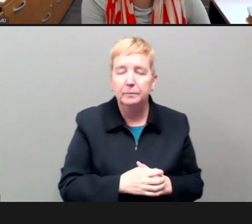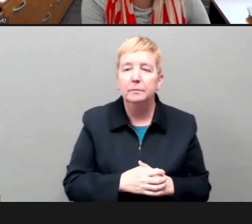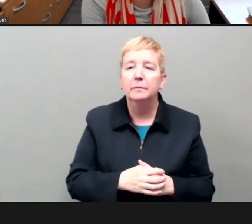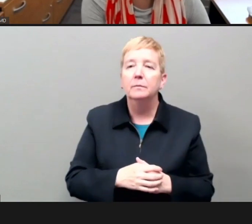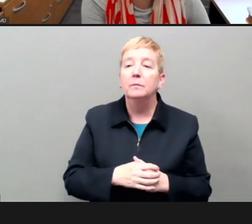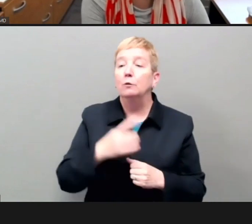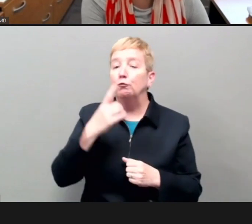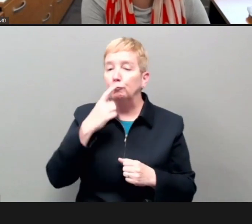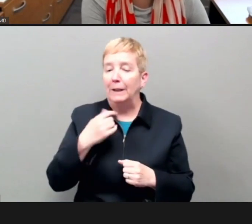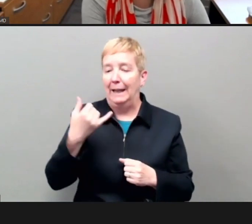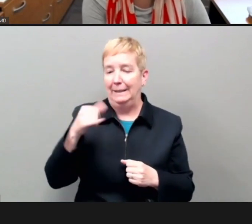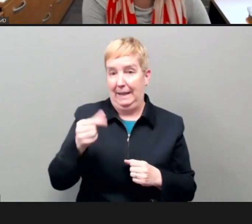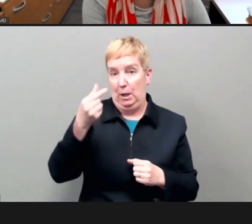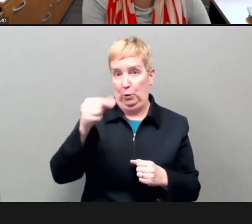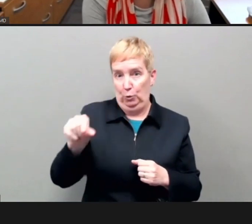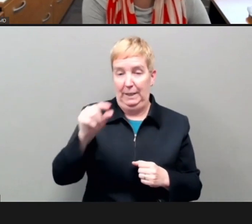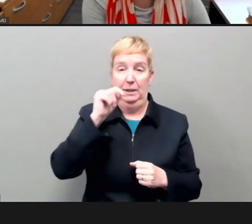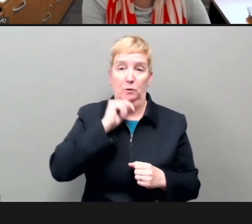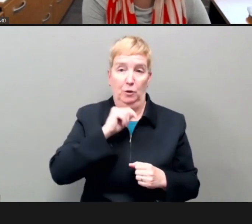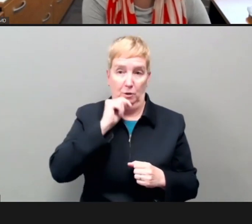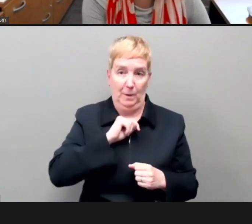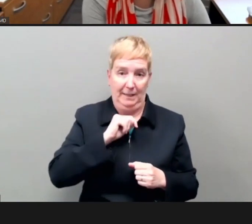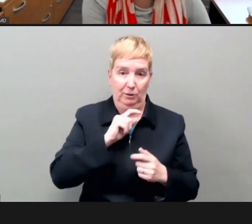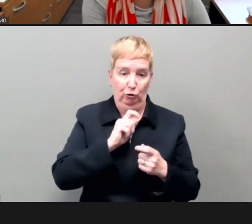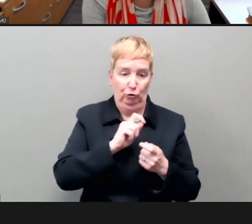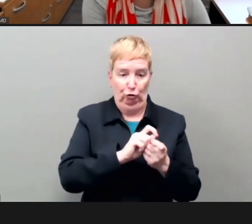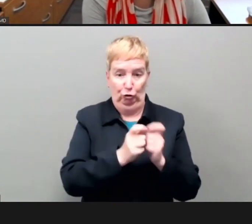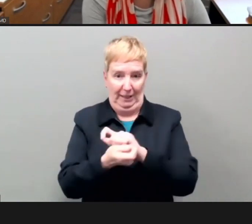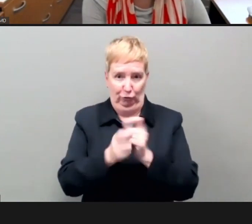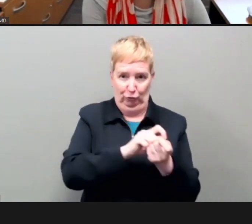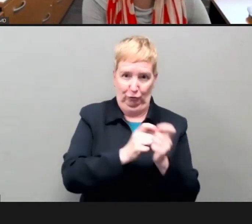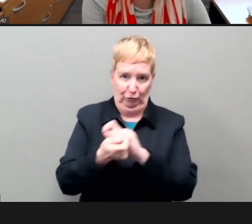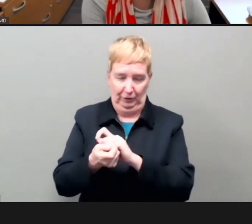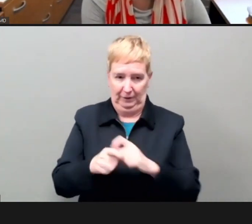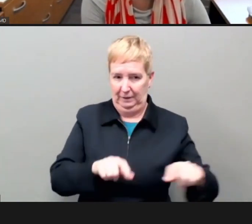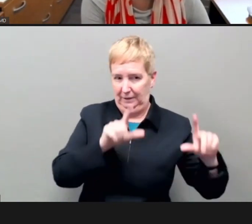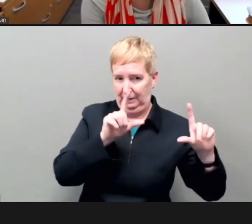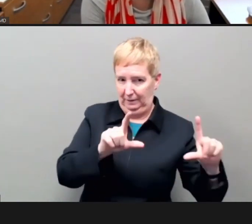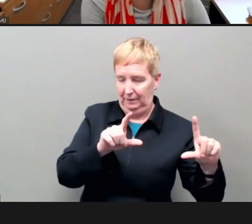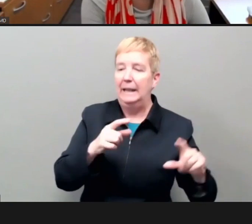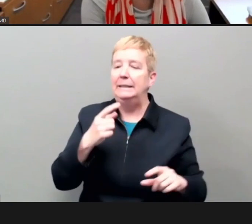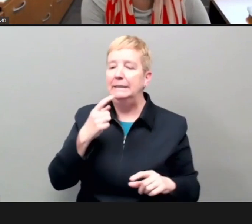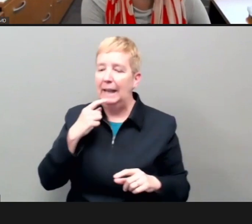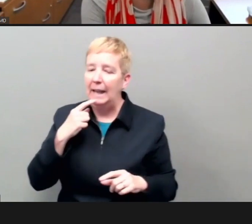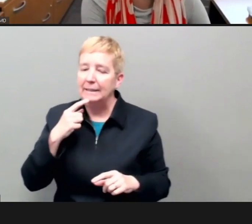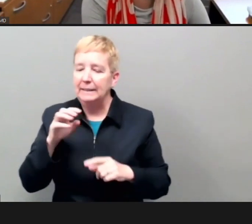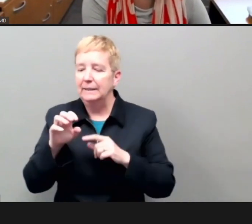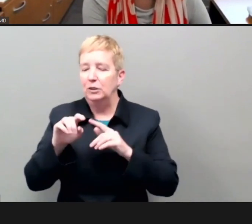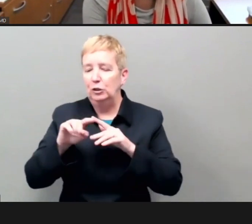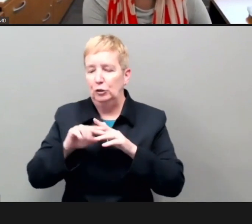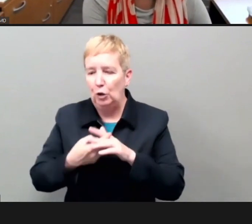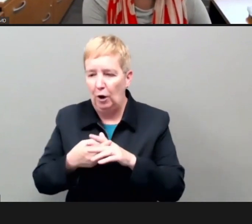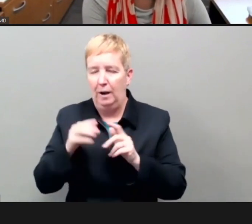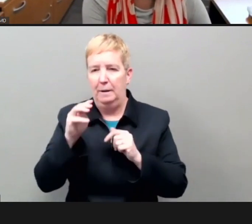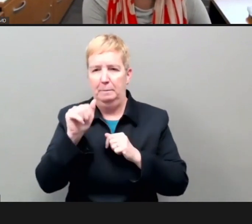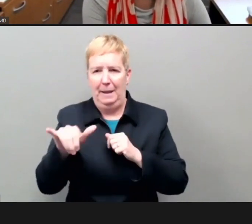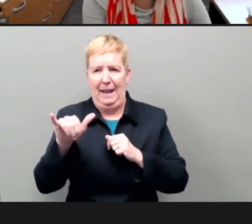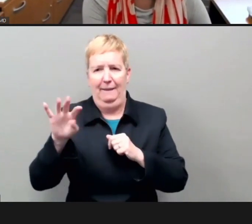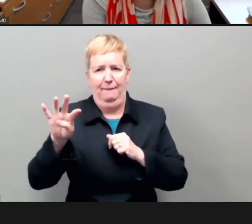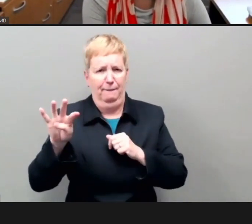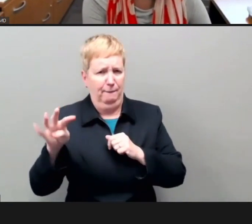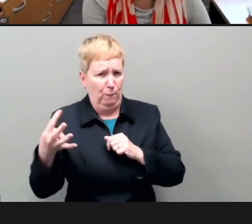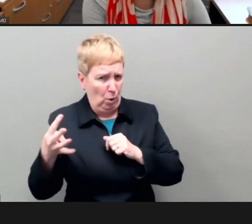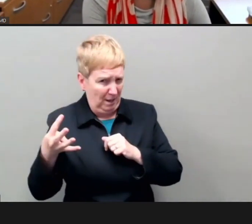red, yellow, green, turquoise changes slide, where it says the effective date May 4th, that